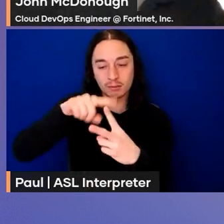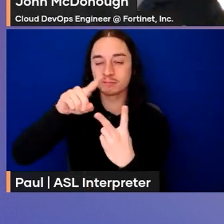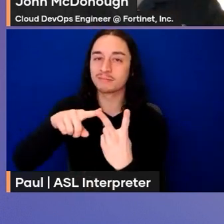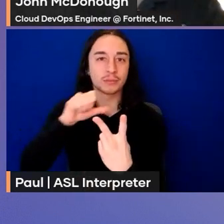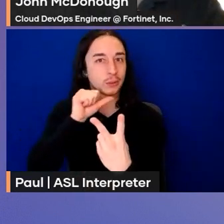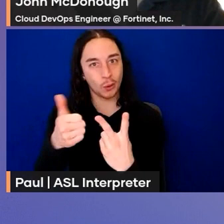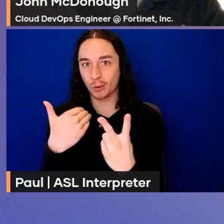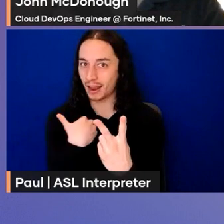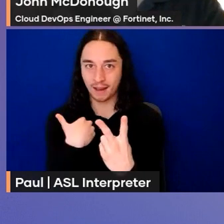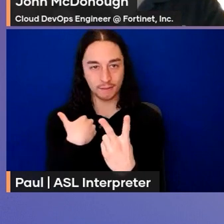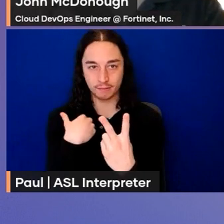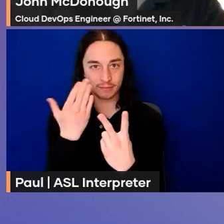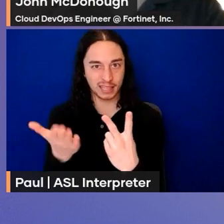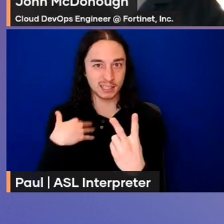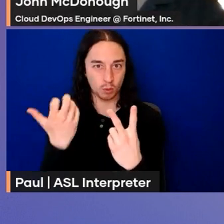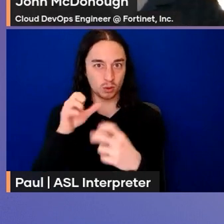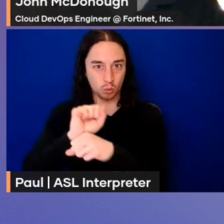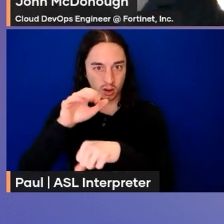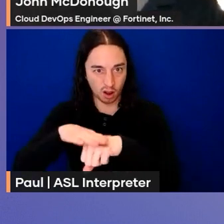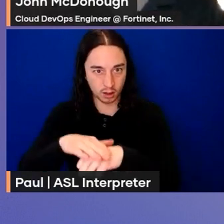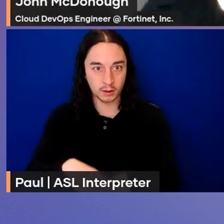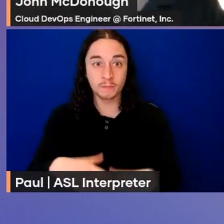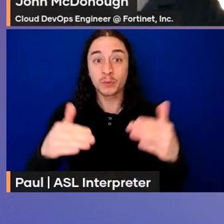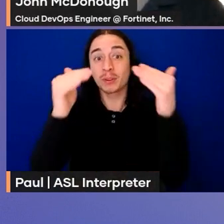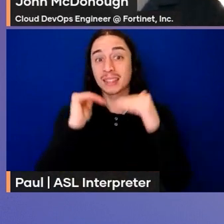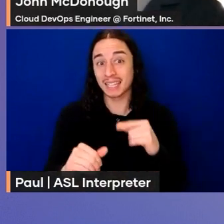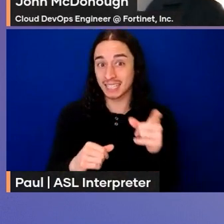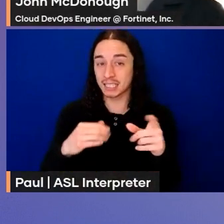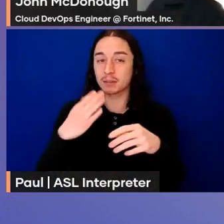object generation utilization.